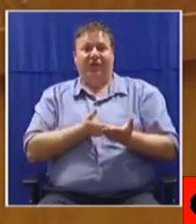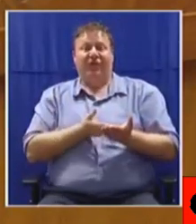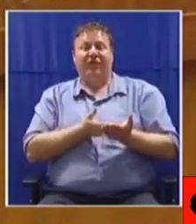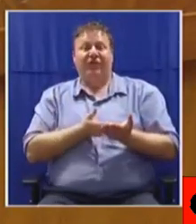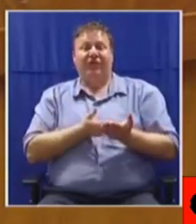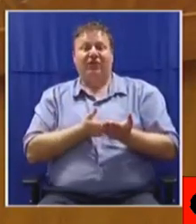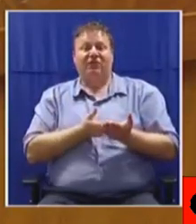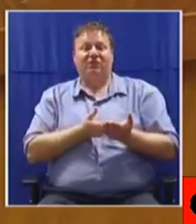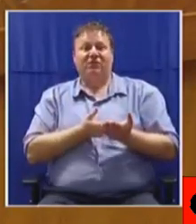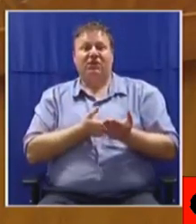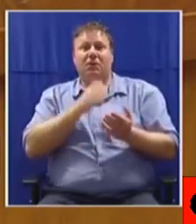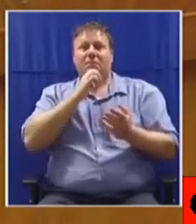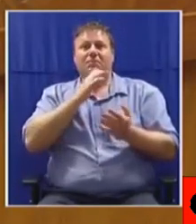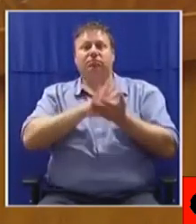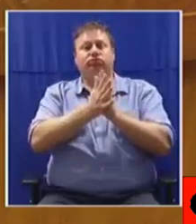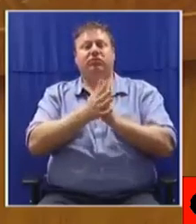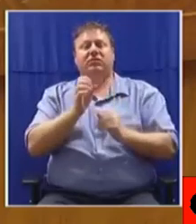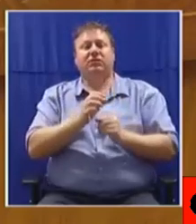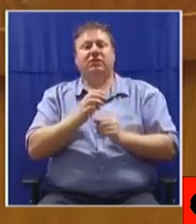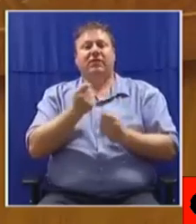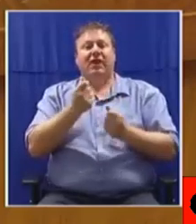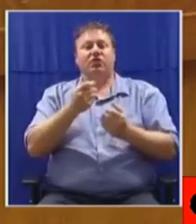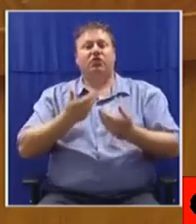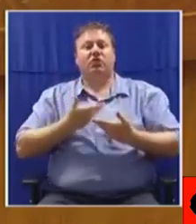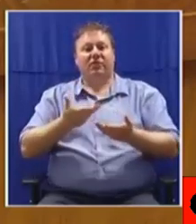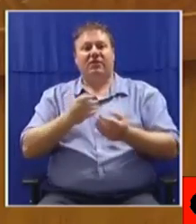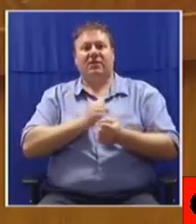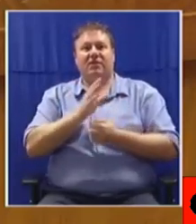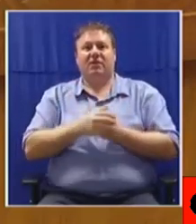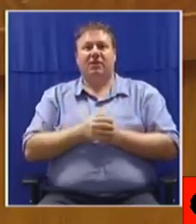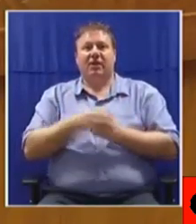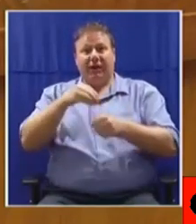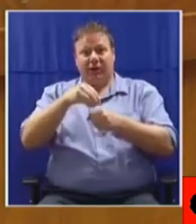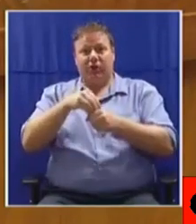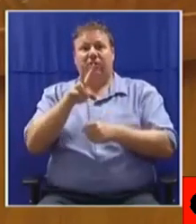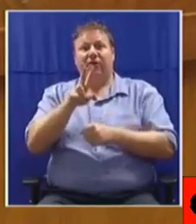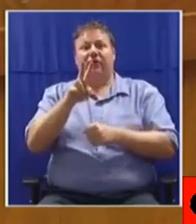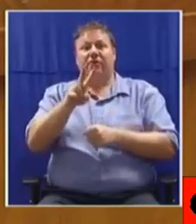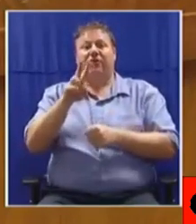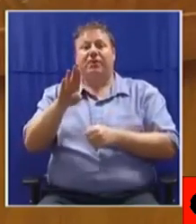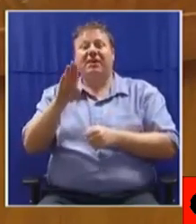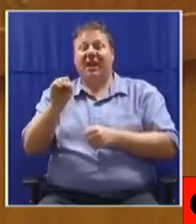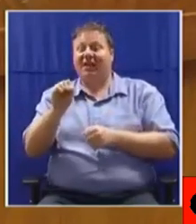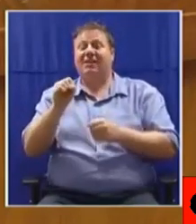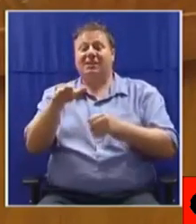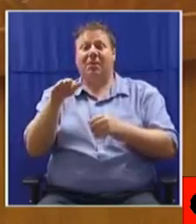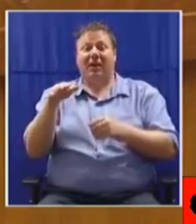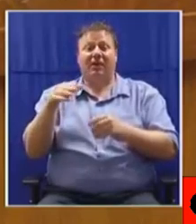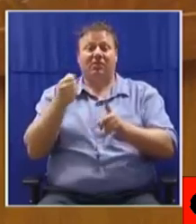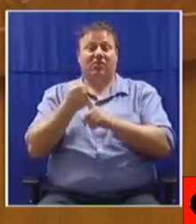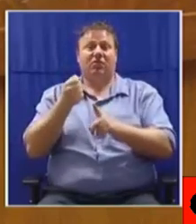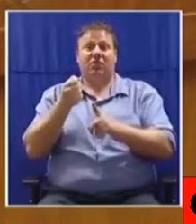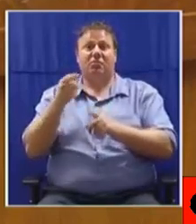Africa. There's also no such thing, including VBS Bank, it'll have an impact on them as well. There's no such thing.